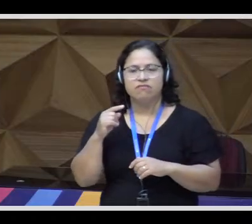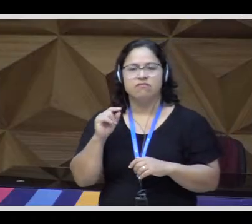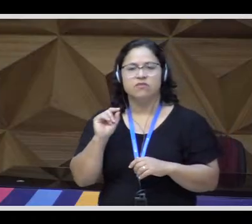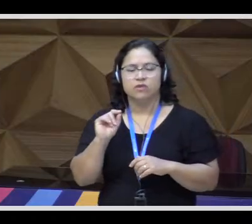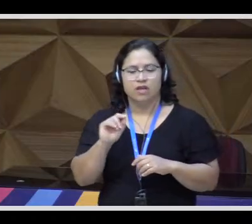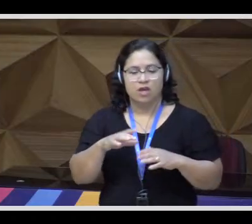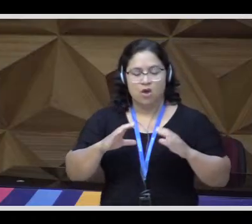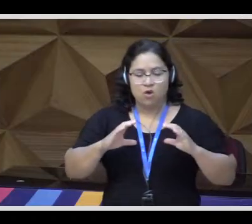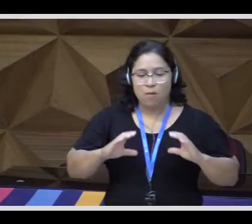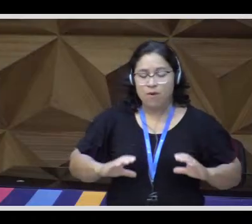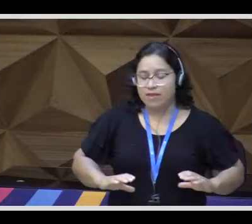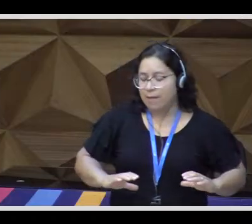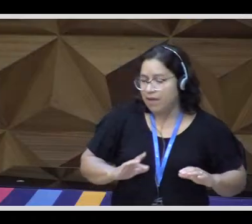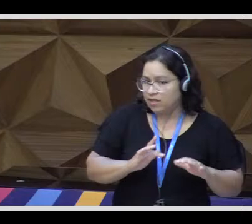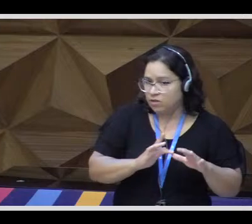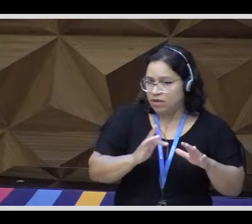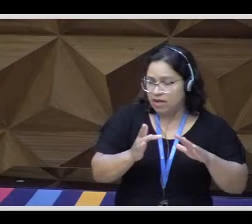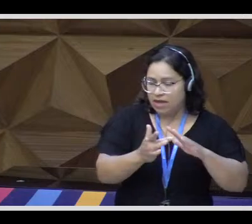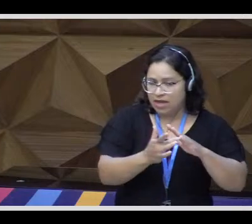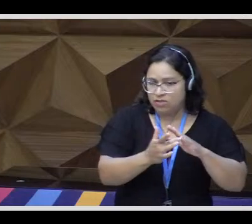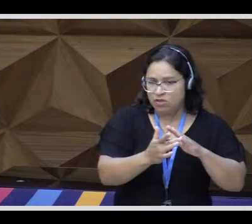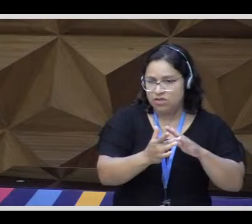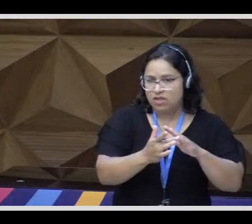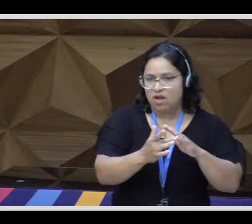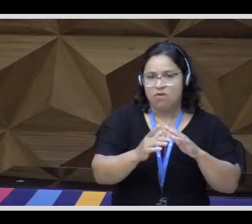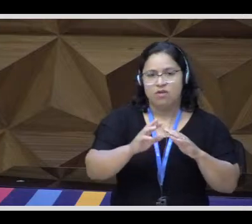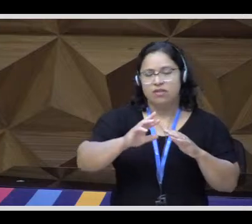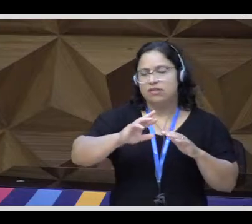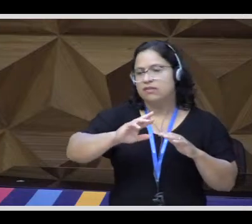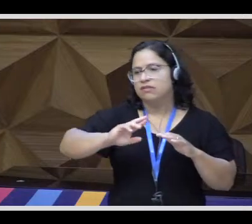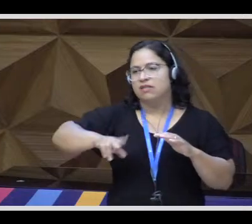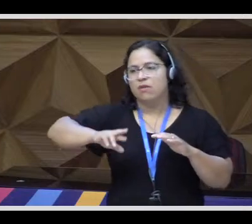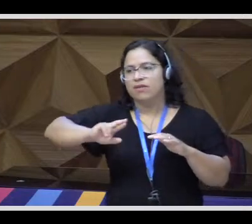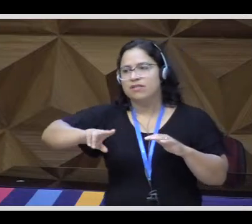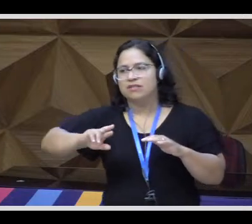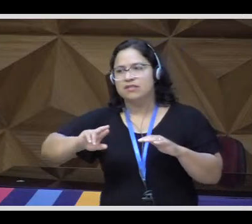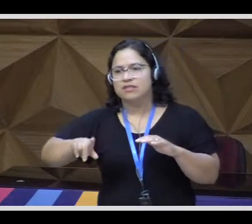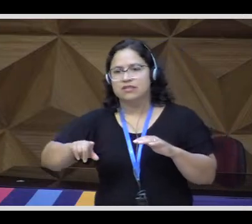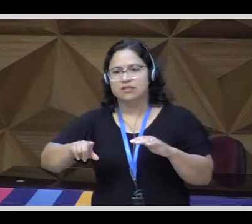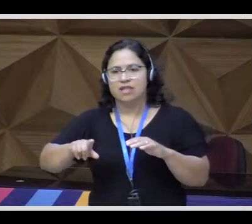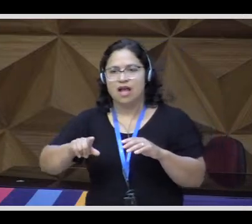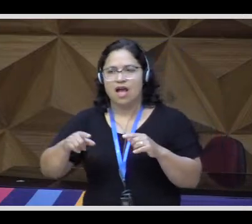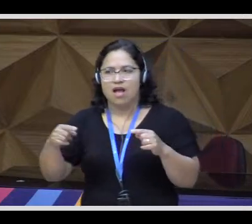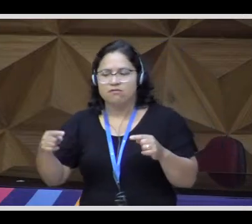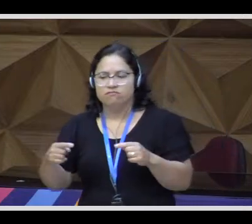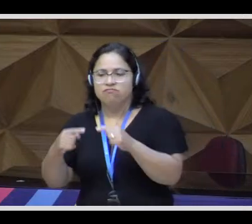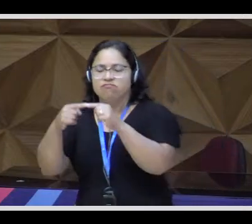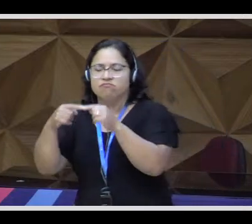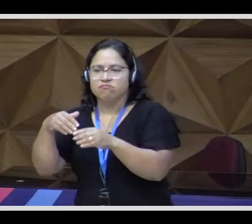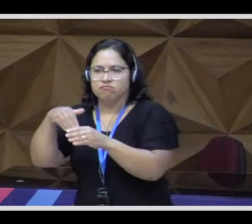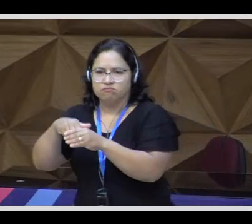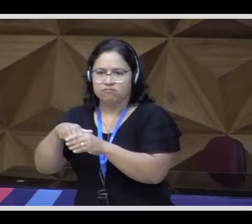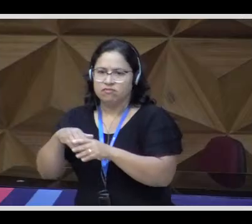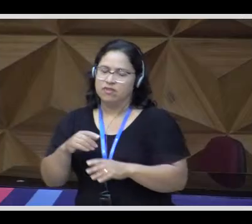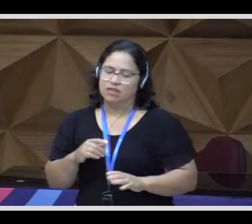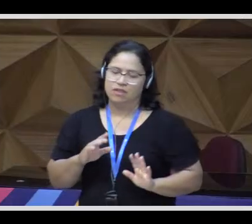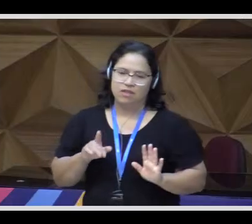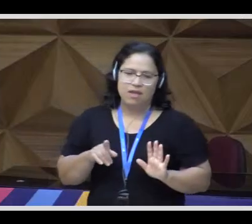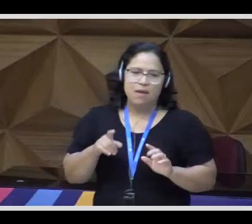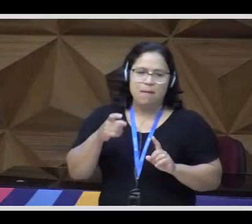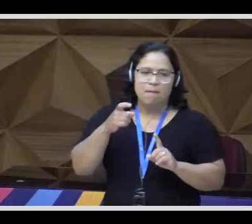completely uncorrelated with voting behavior. That's the first evidence we got. The evidence is really